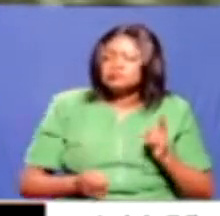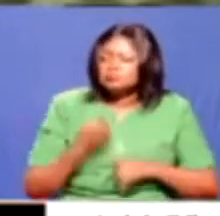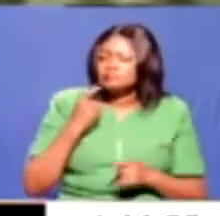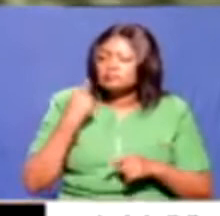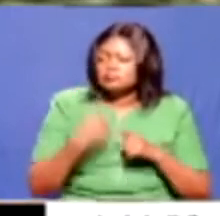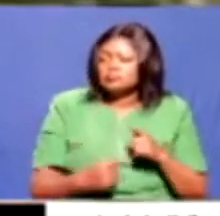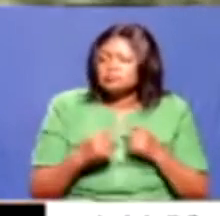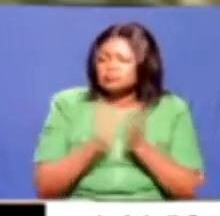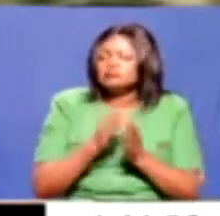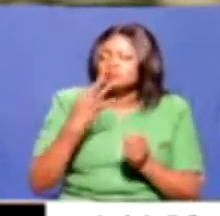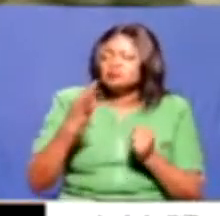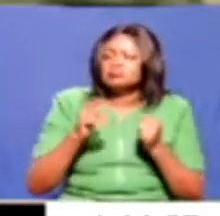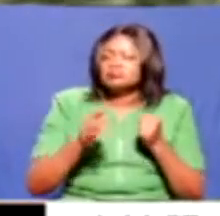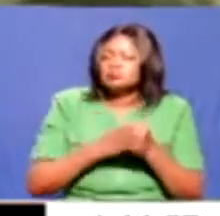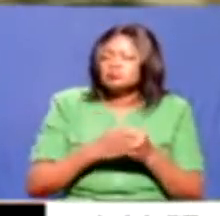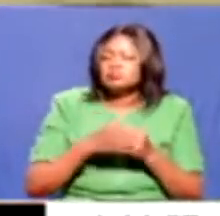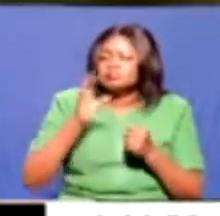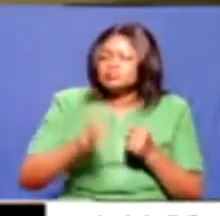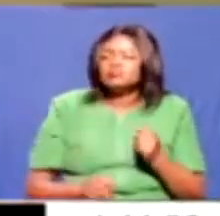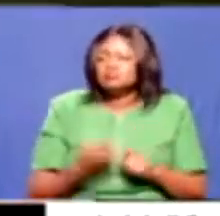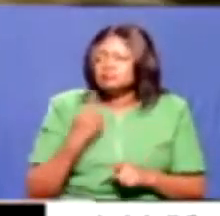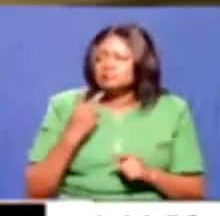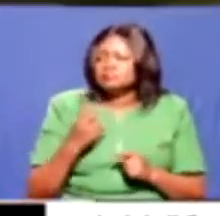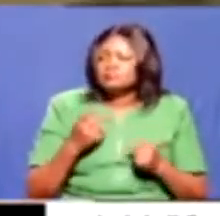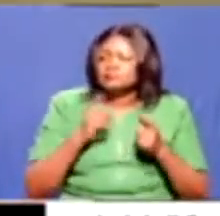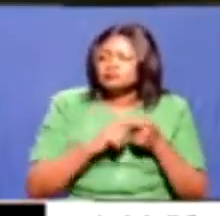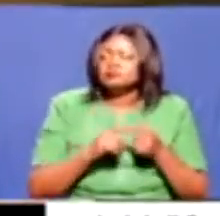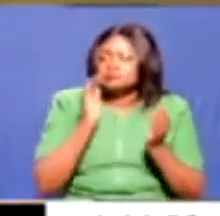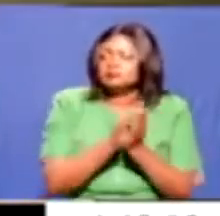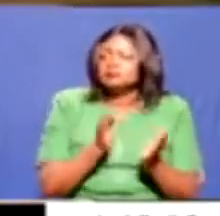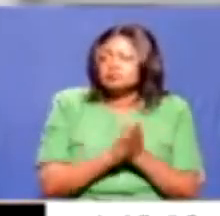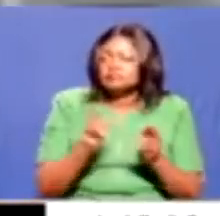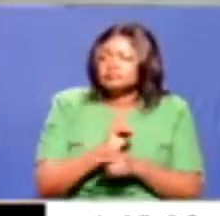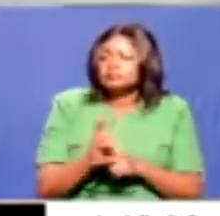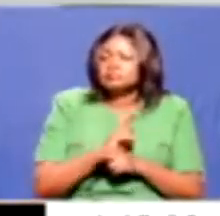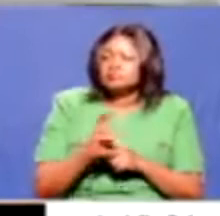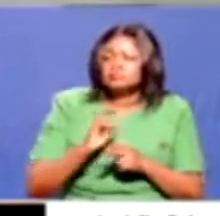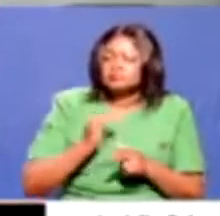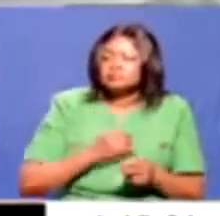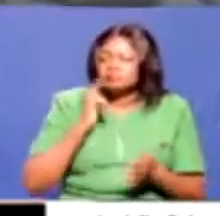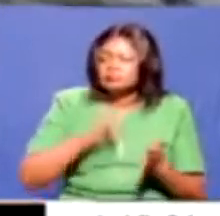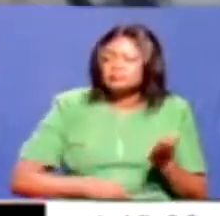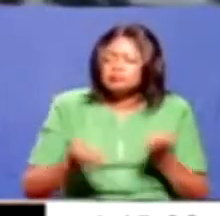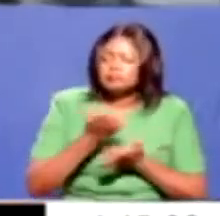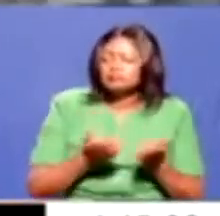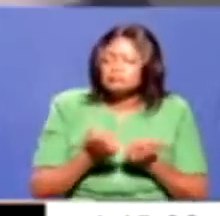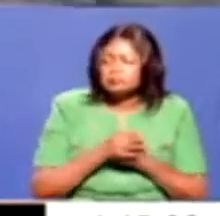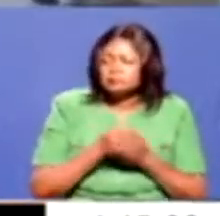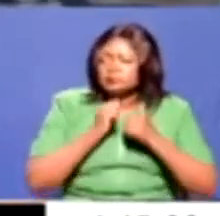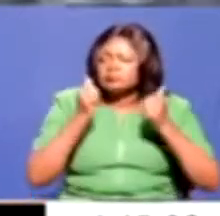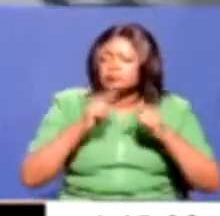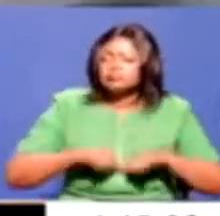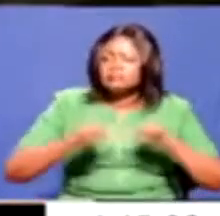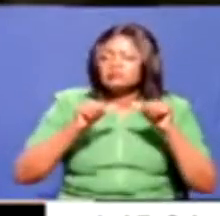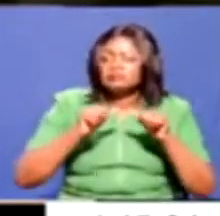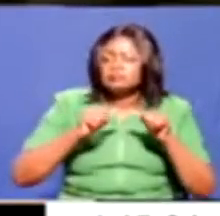and 3.9% in the second. The bank's Monetary Policy Committee sees Ghana's overall economic outlook continuing on an